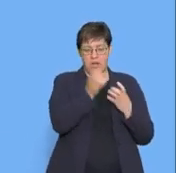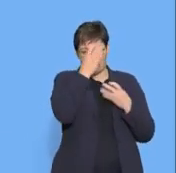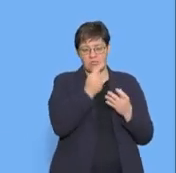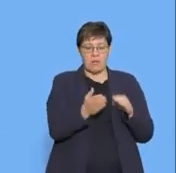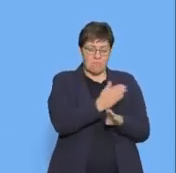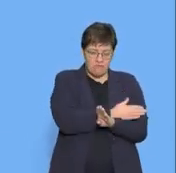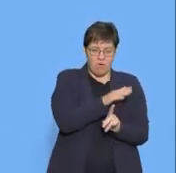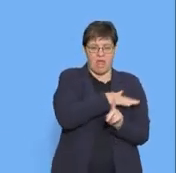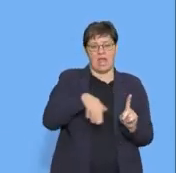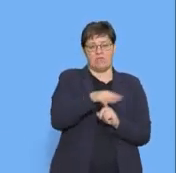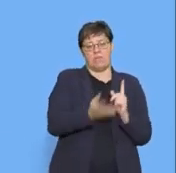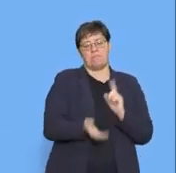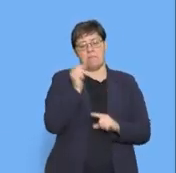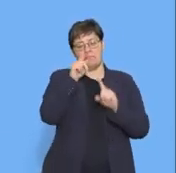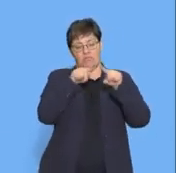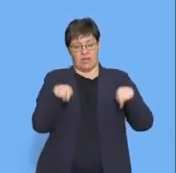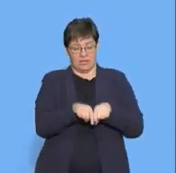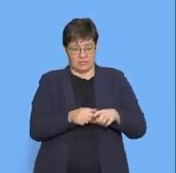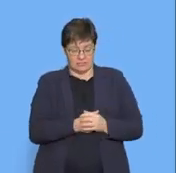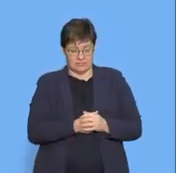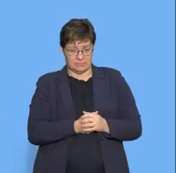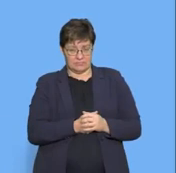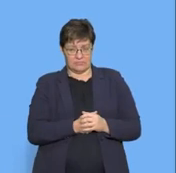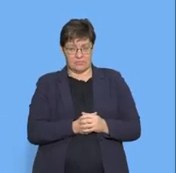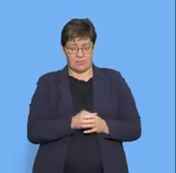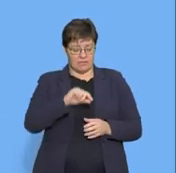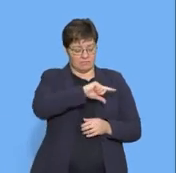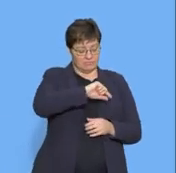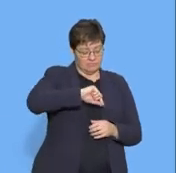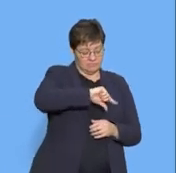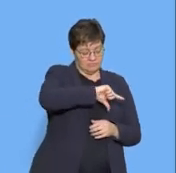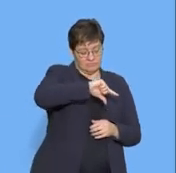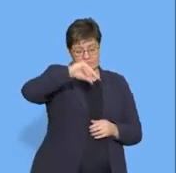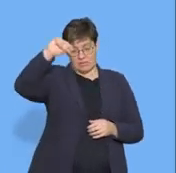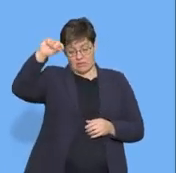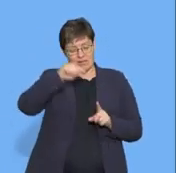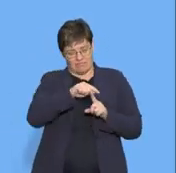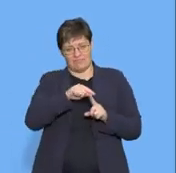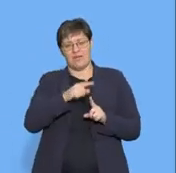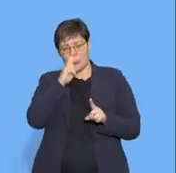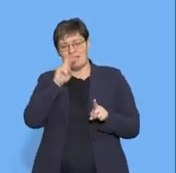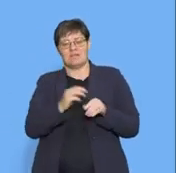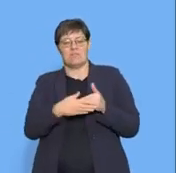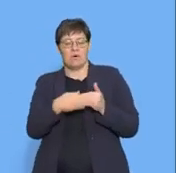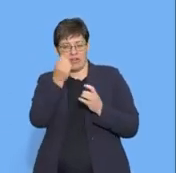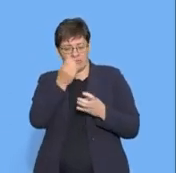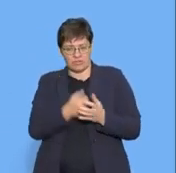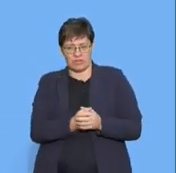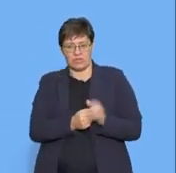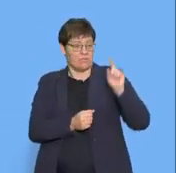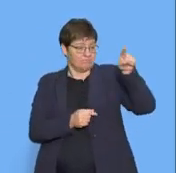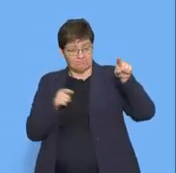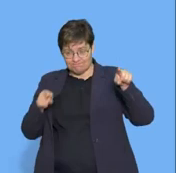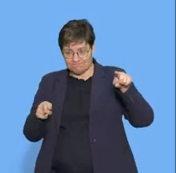2 more pieces of information before we can find the area of the triangle. And it seems like we need to use this triangle and this triangle